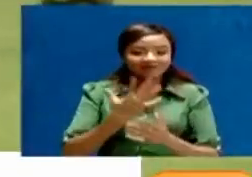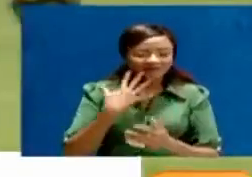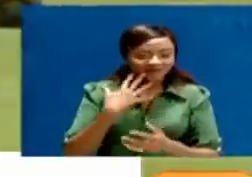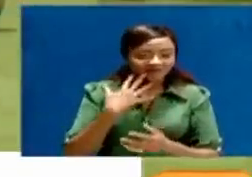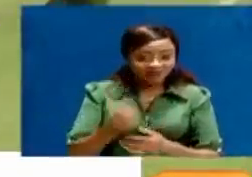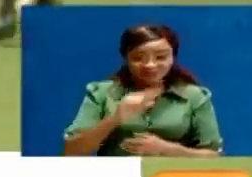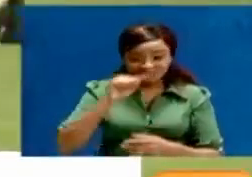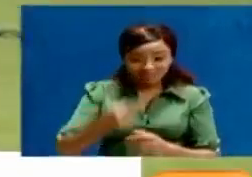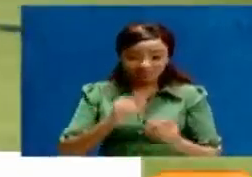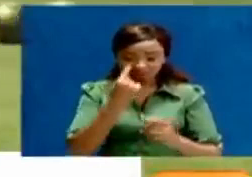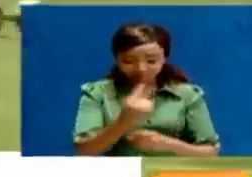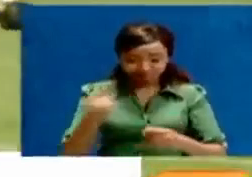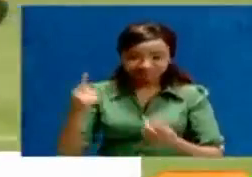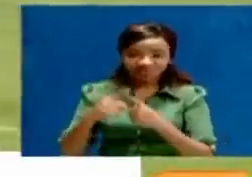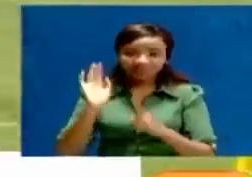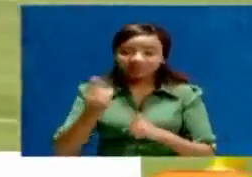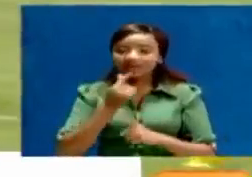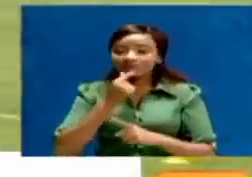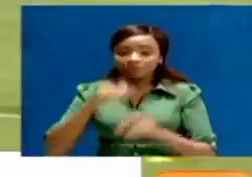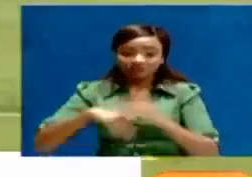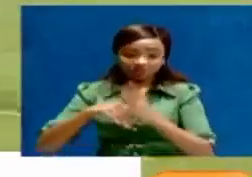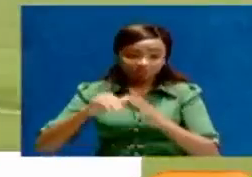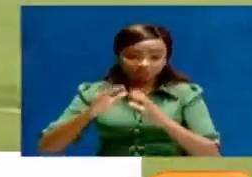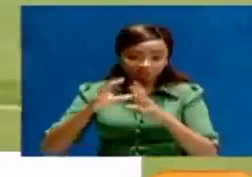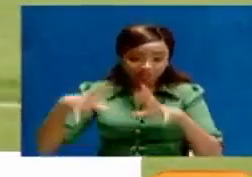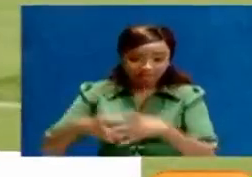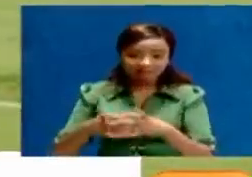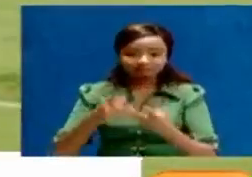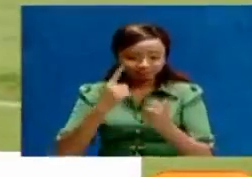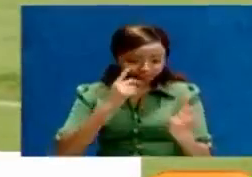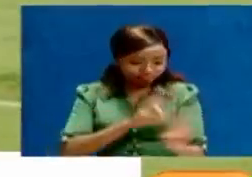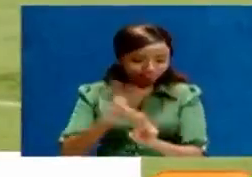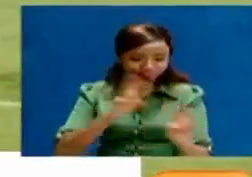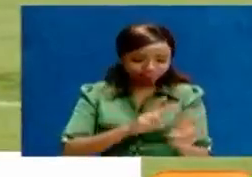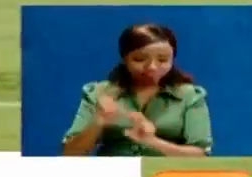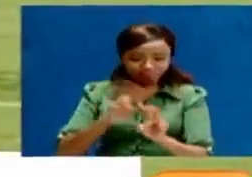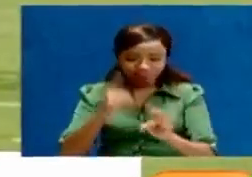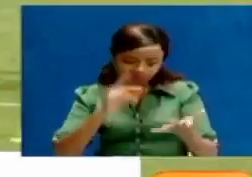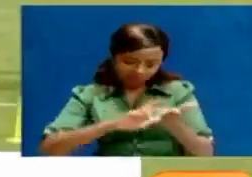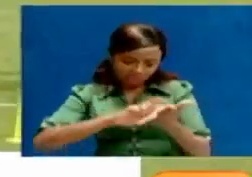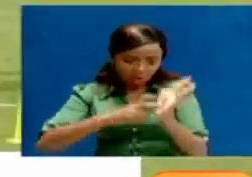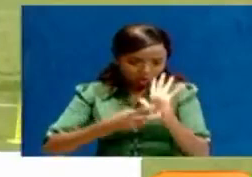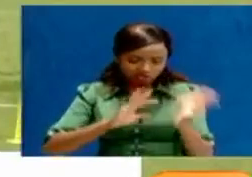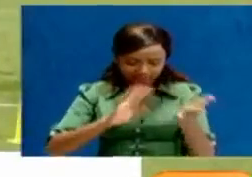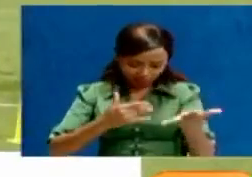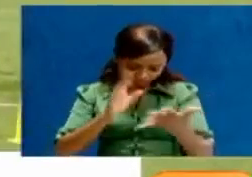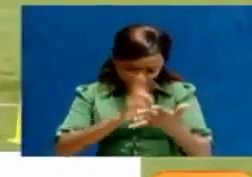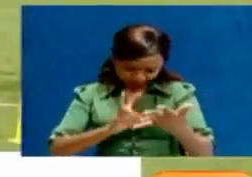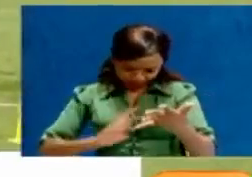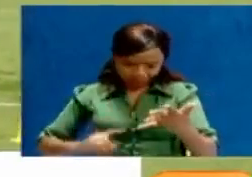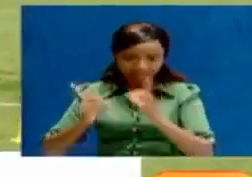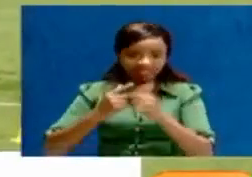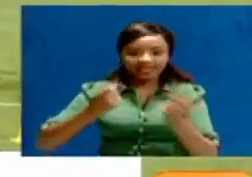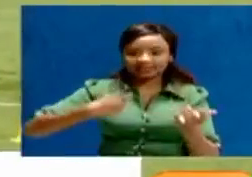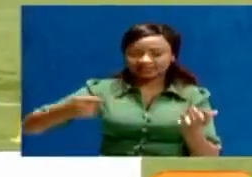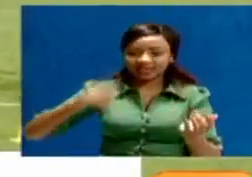Gor Mahia chairman Ambrose Rachier was granted his wish of scrutinizing the new sponsorship contract before appending his signature. All